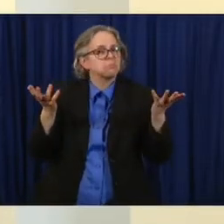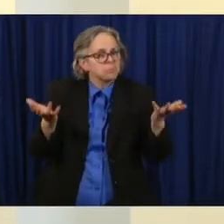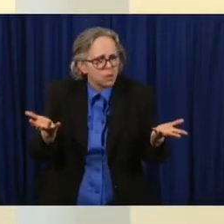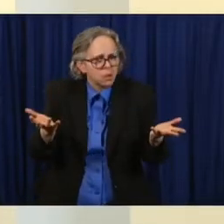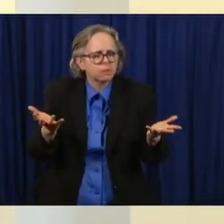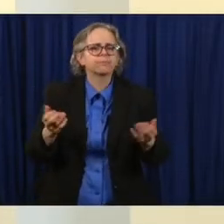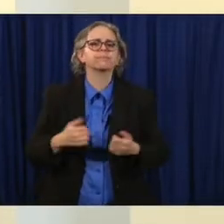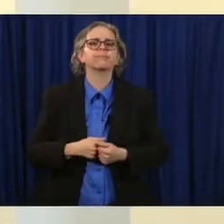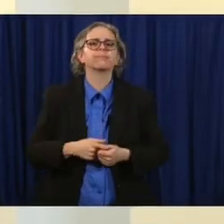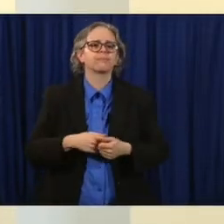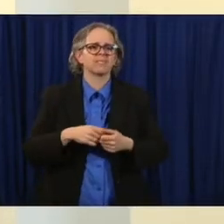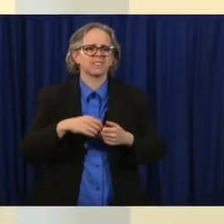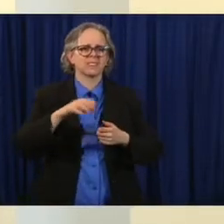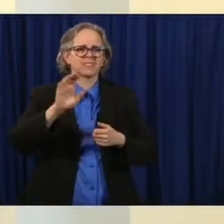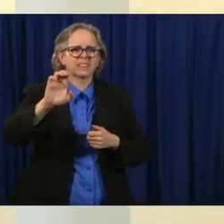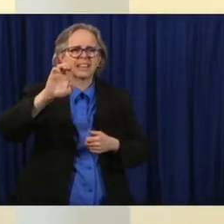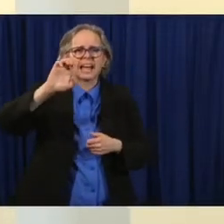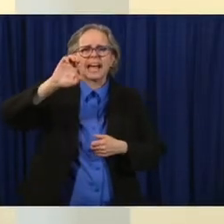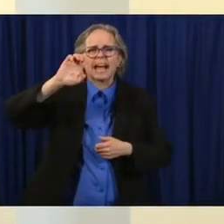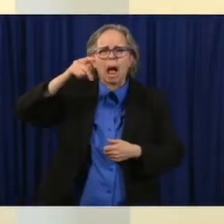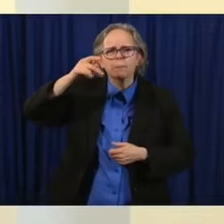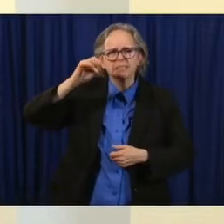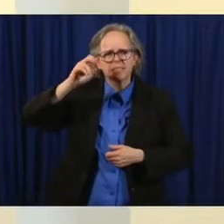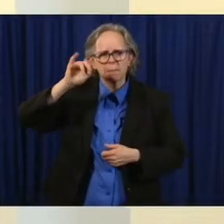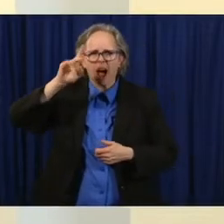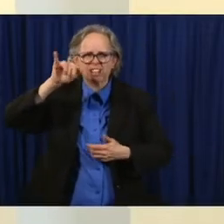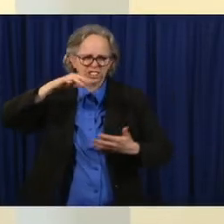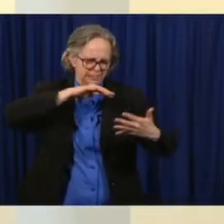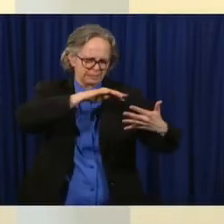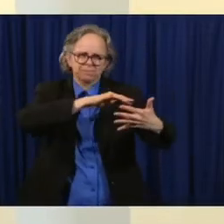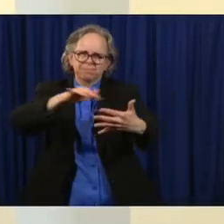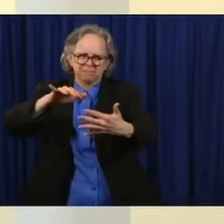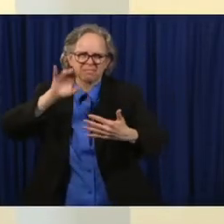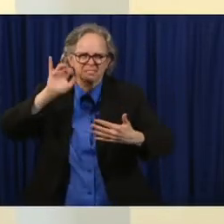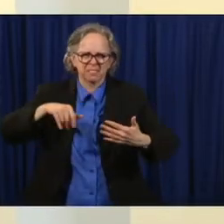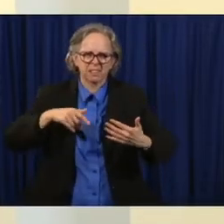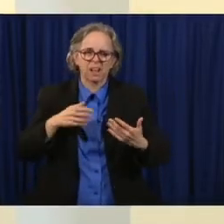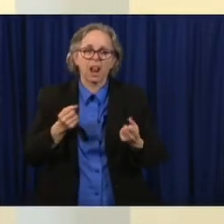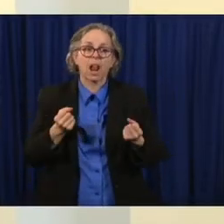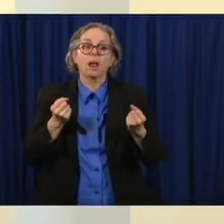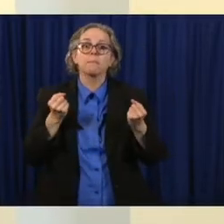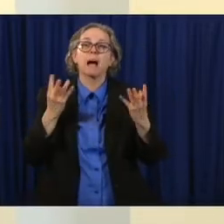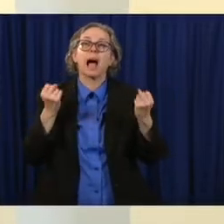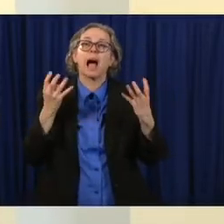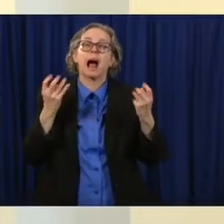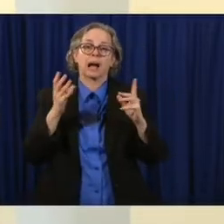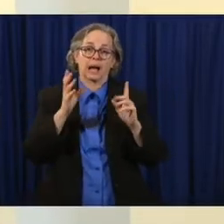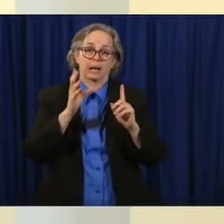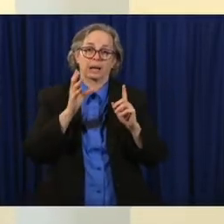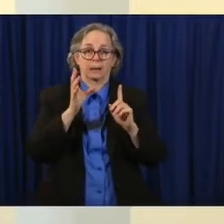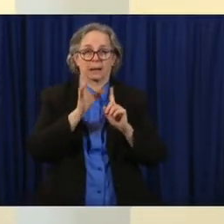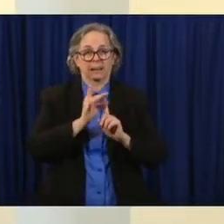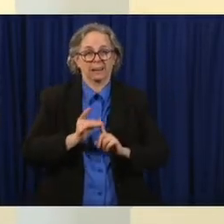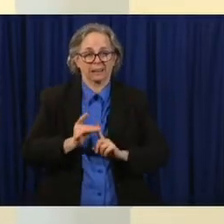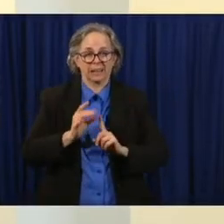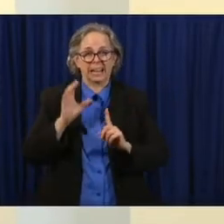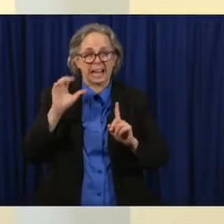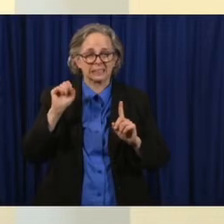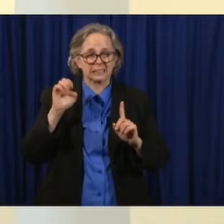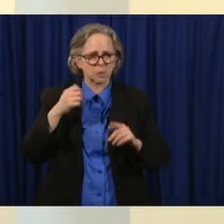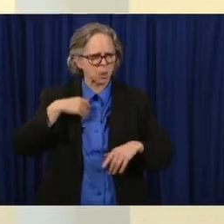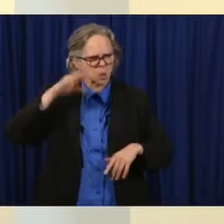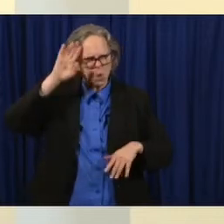it. We know we have a lot of cases. We actually think we have a lot of cases all about us, but it's a place where